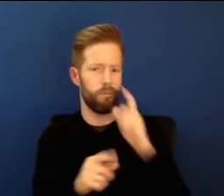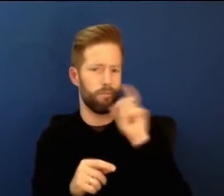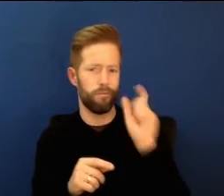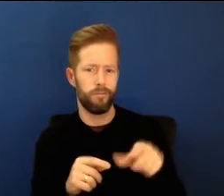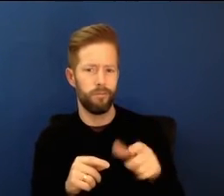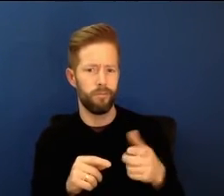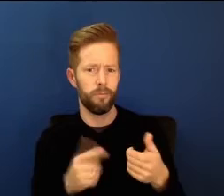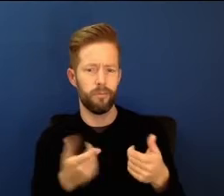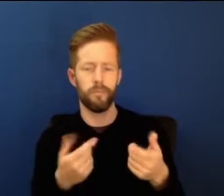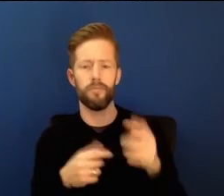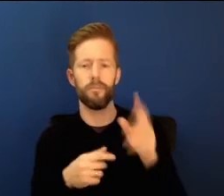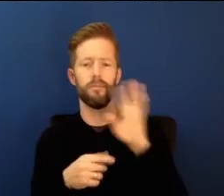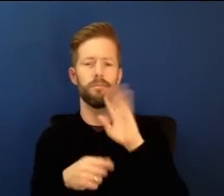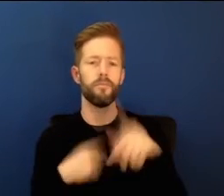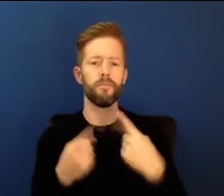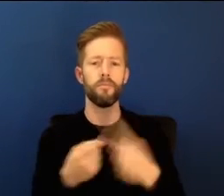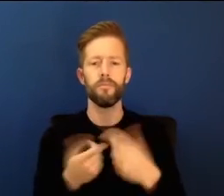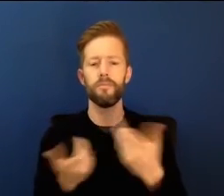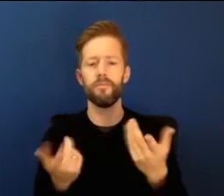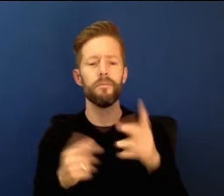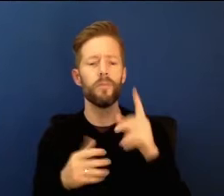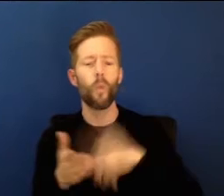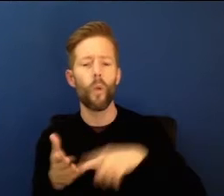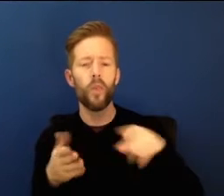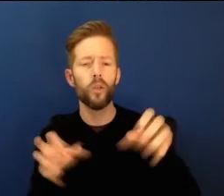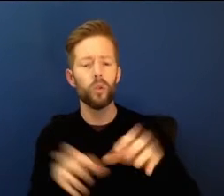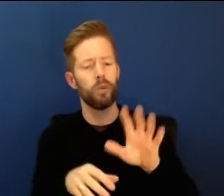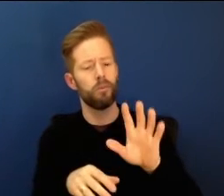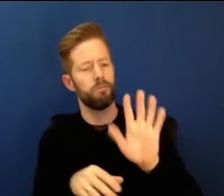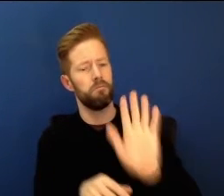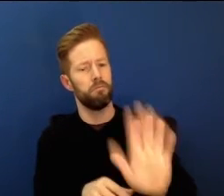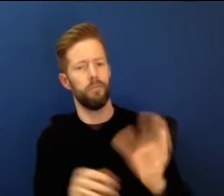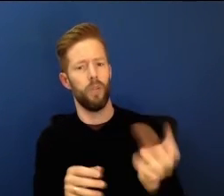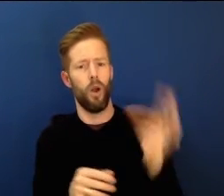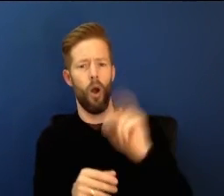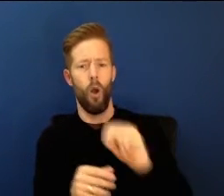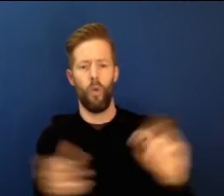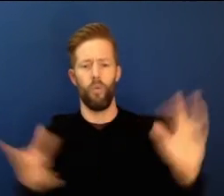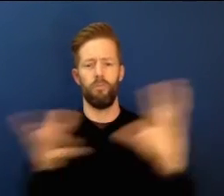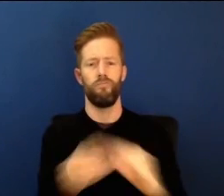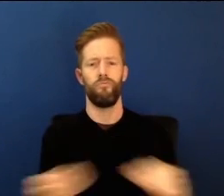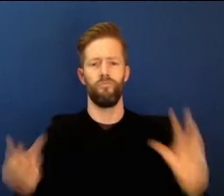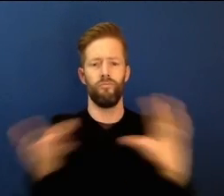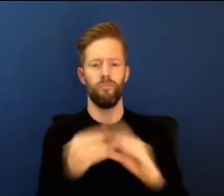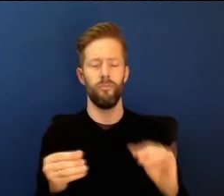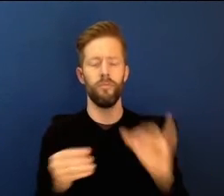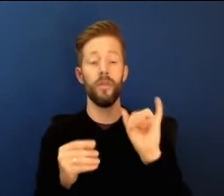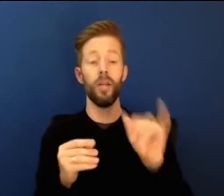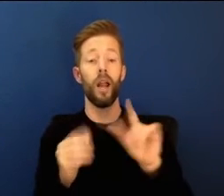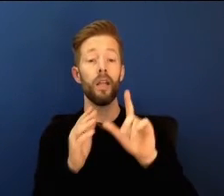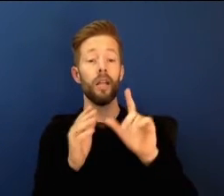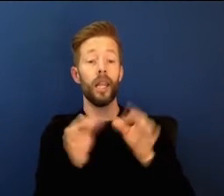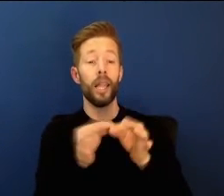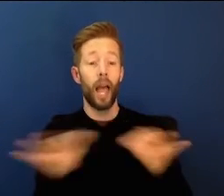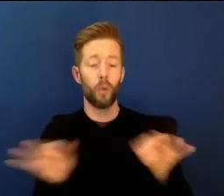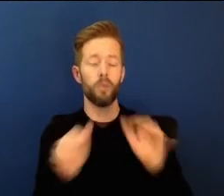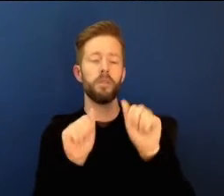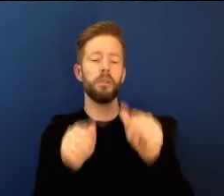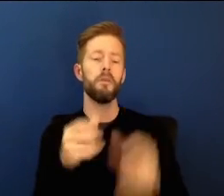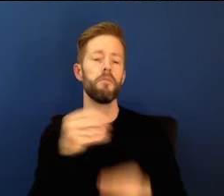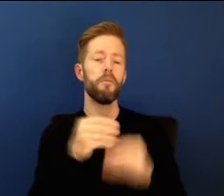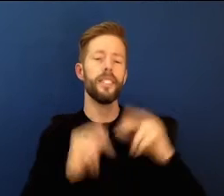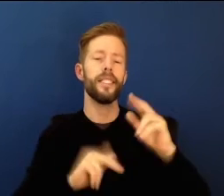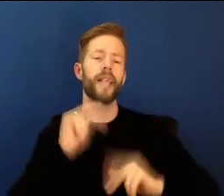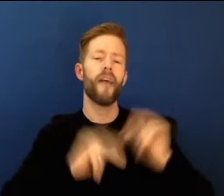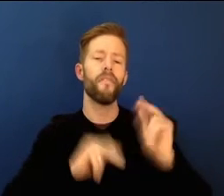about what they're doing in their own words. Mm-hmm. The language can be scaffolded in